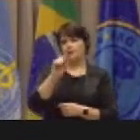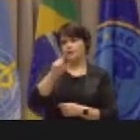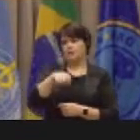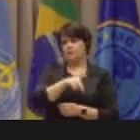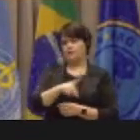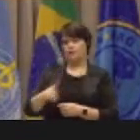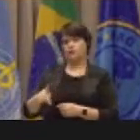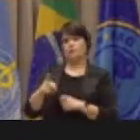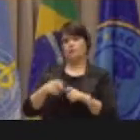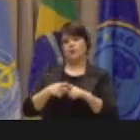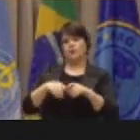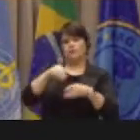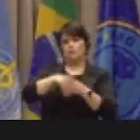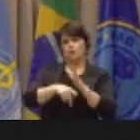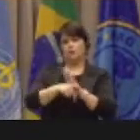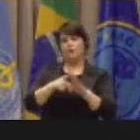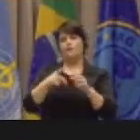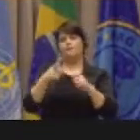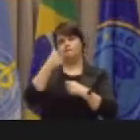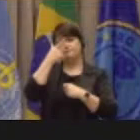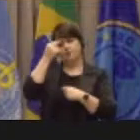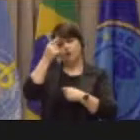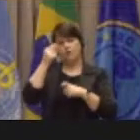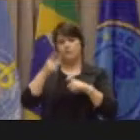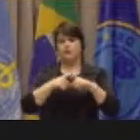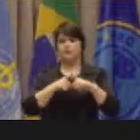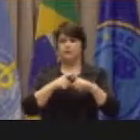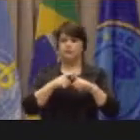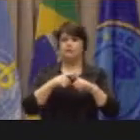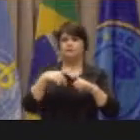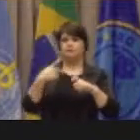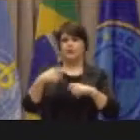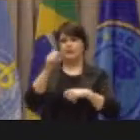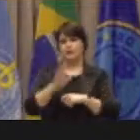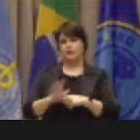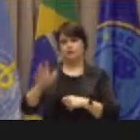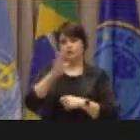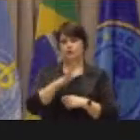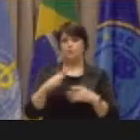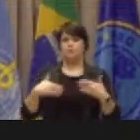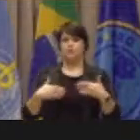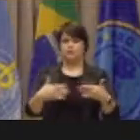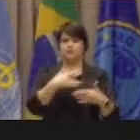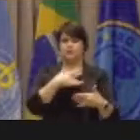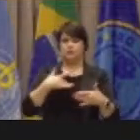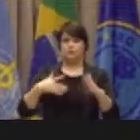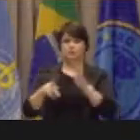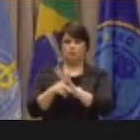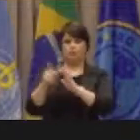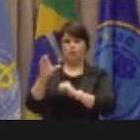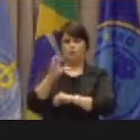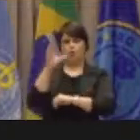He is the full professor of internal medicine, Faculty of Medicine of National University of Colombia.